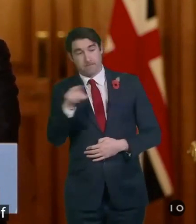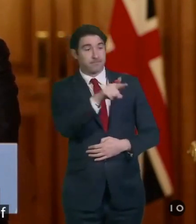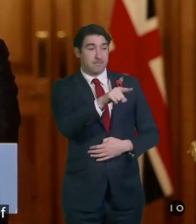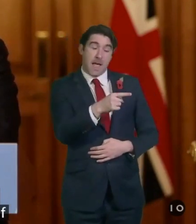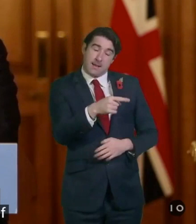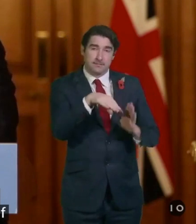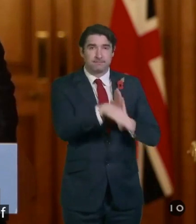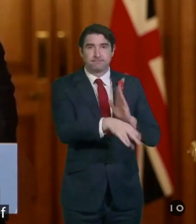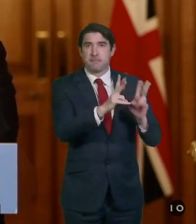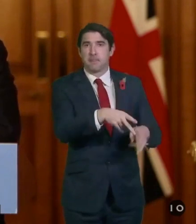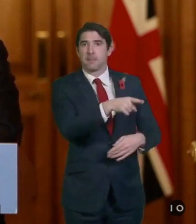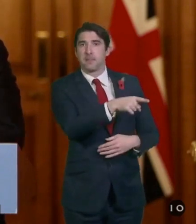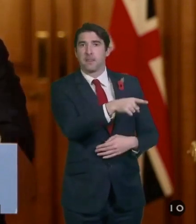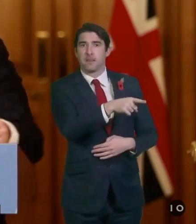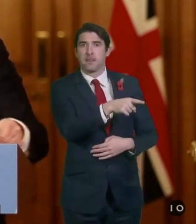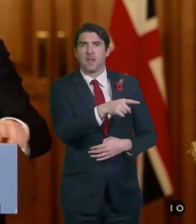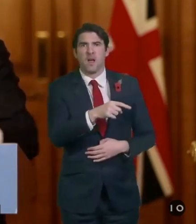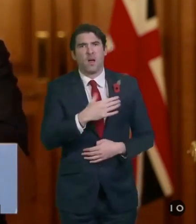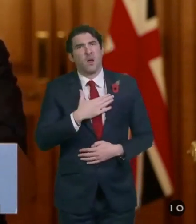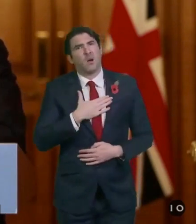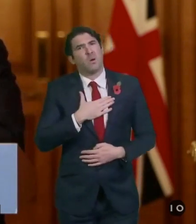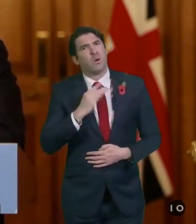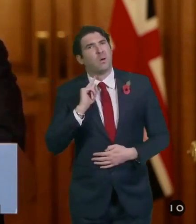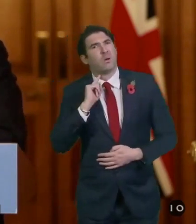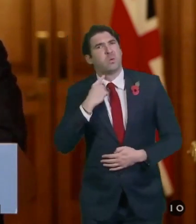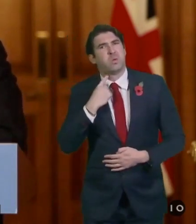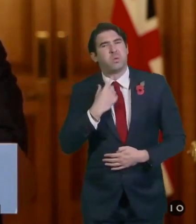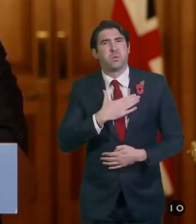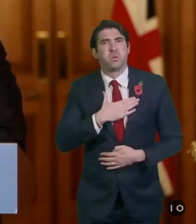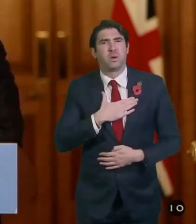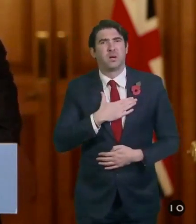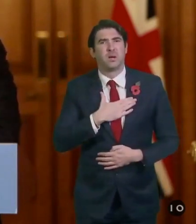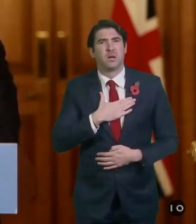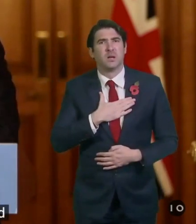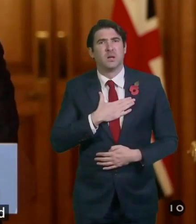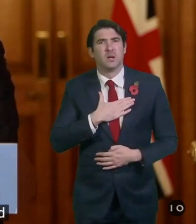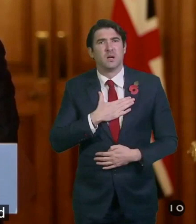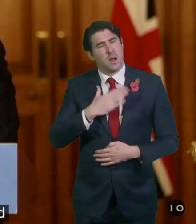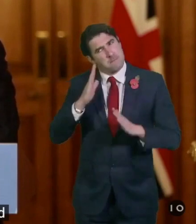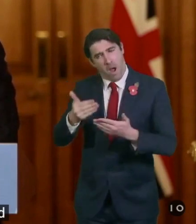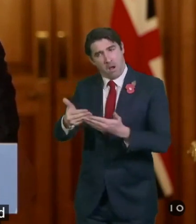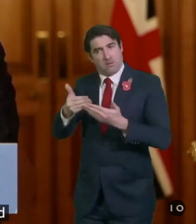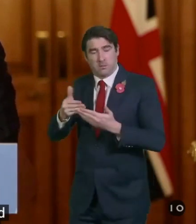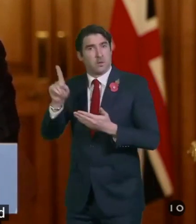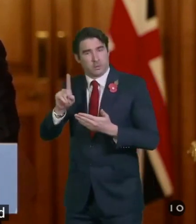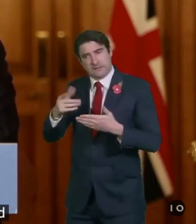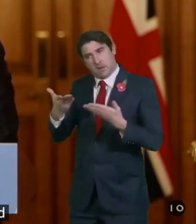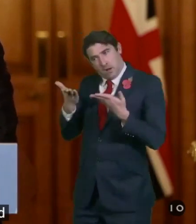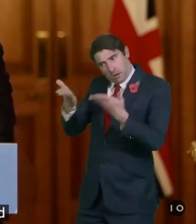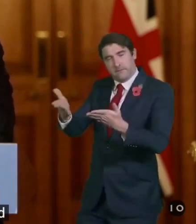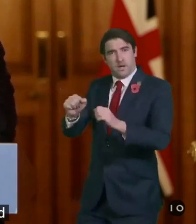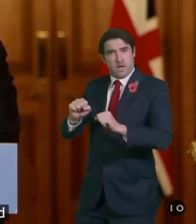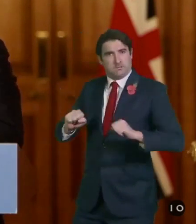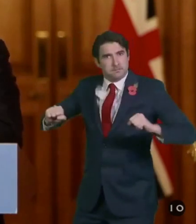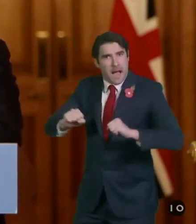not millions of non-COVID patients of the care they need. And it's crucial to grasp